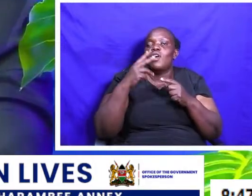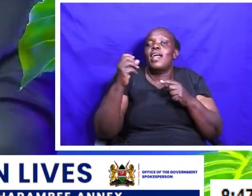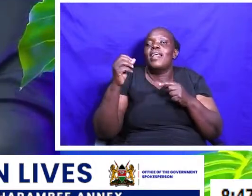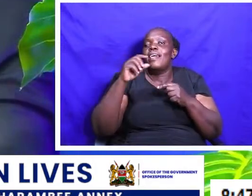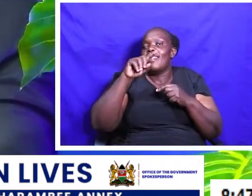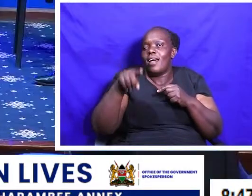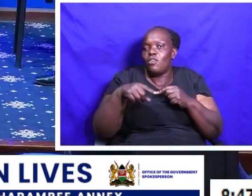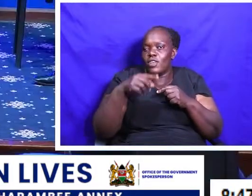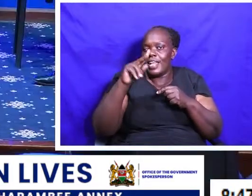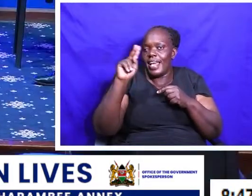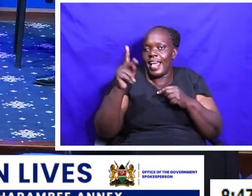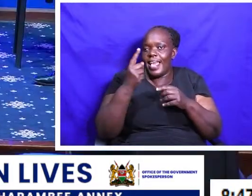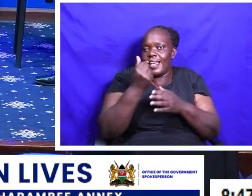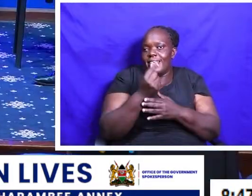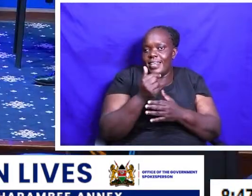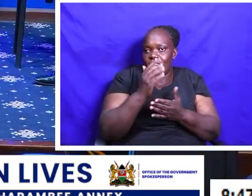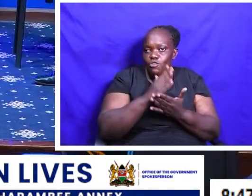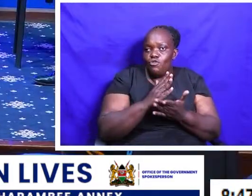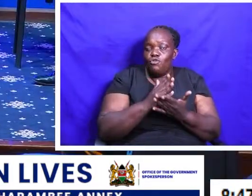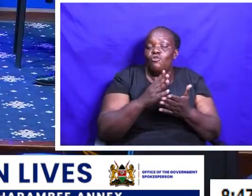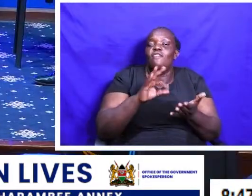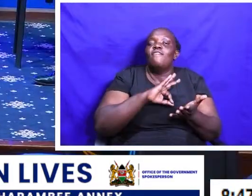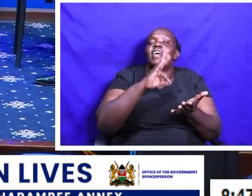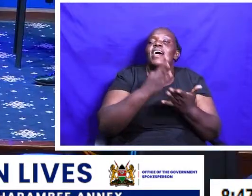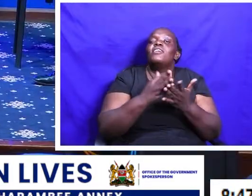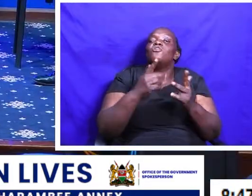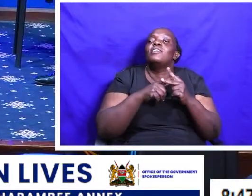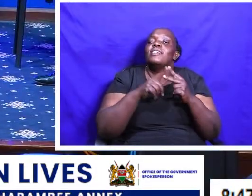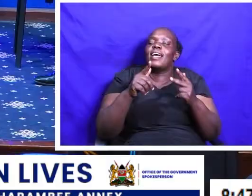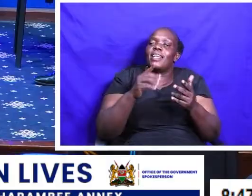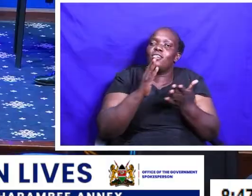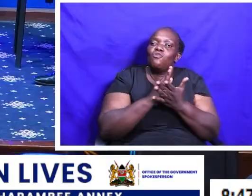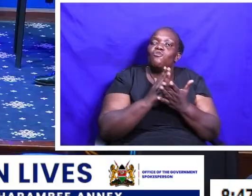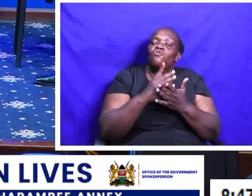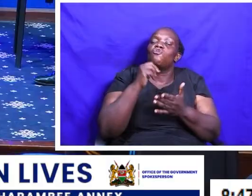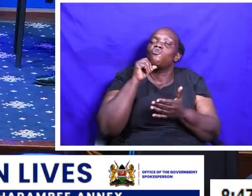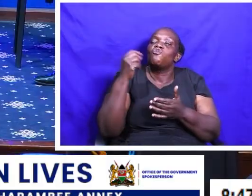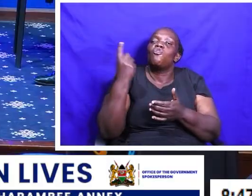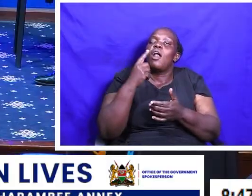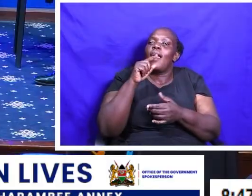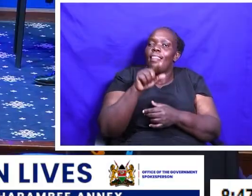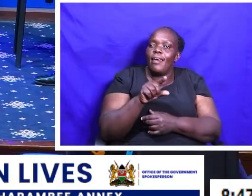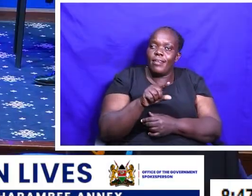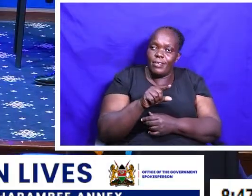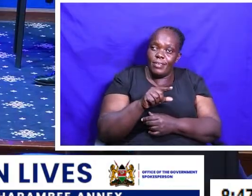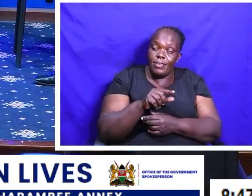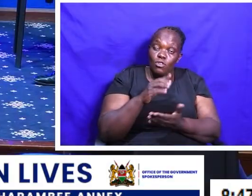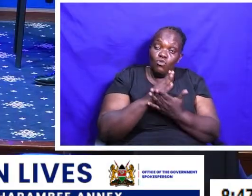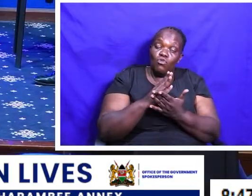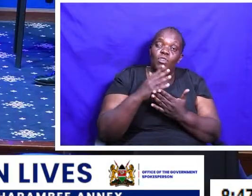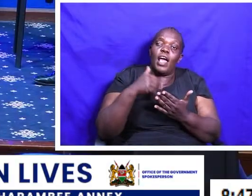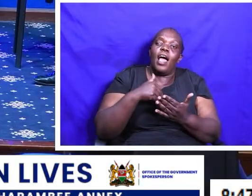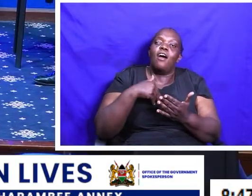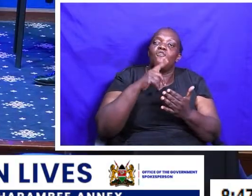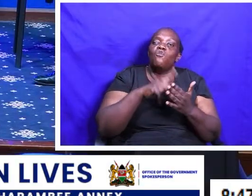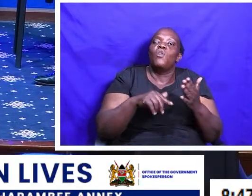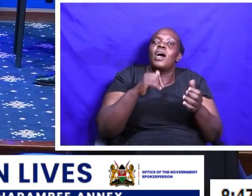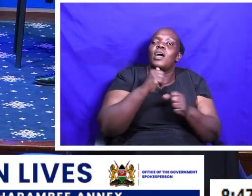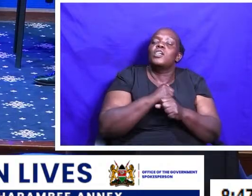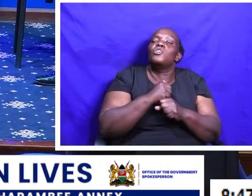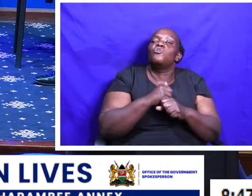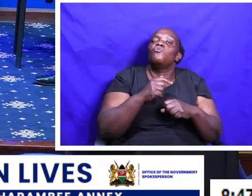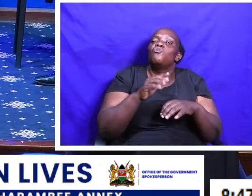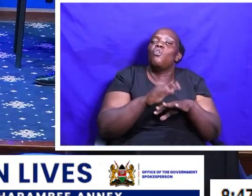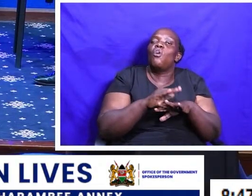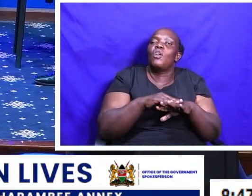to 200,000 Kenya shillings for a commercial structure. Okay. And not only that, we have